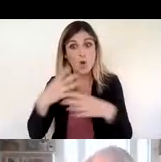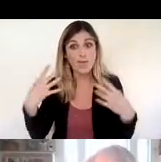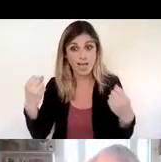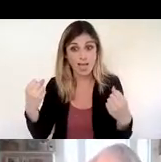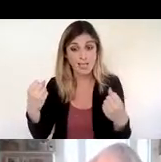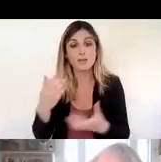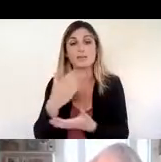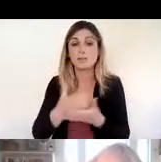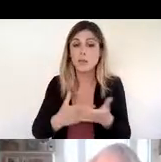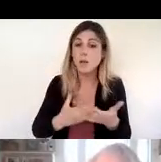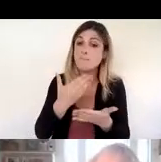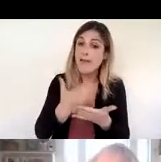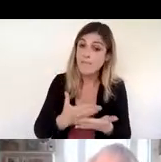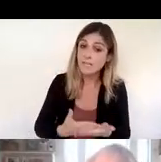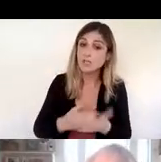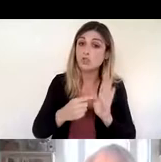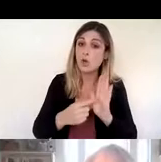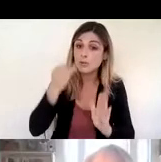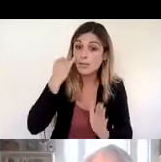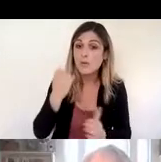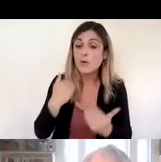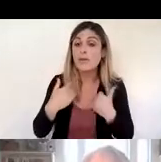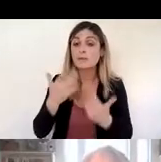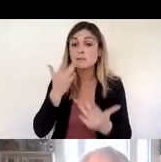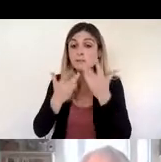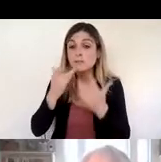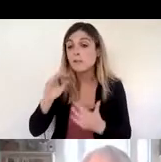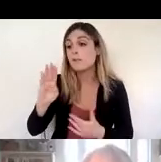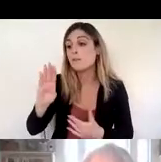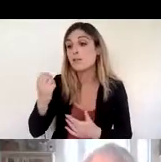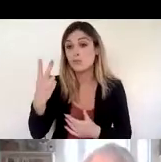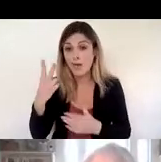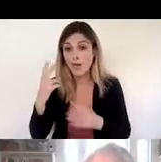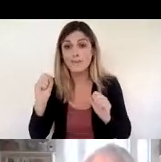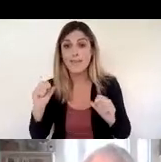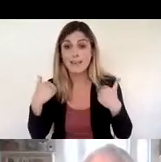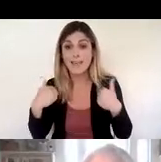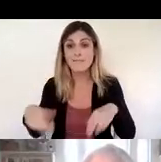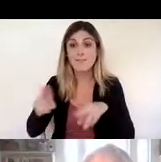linked to fracture risk in older people. In vegetarians, including vegans, low vitamin B12